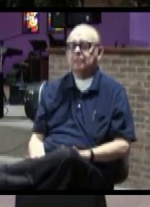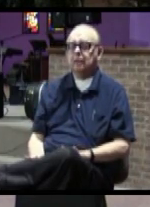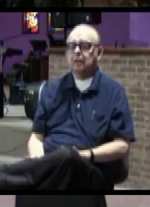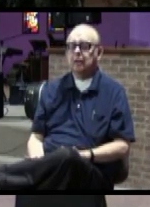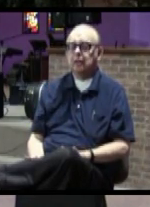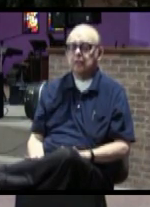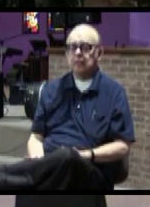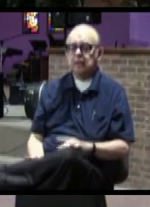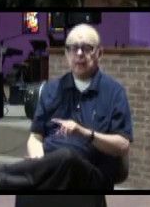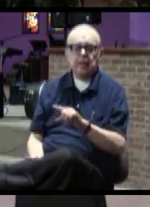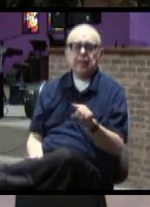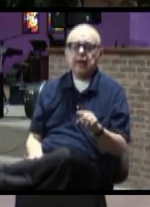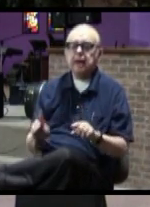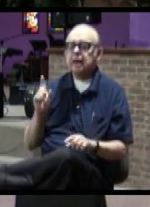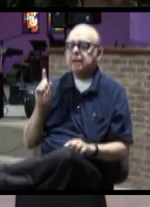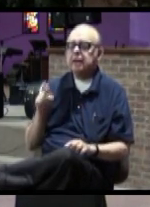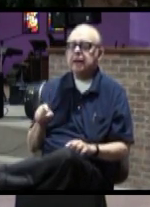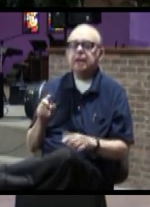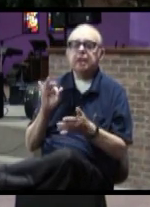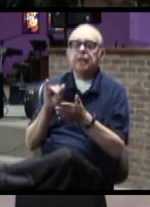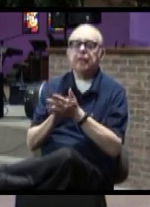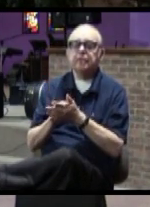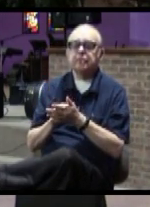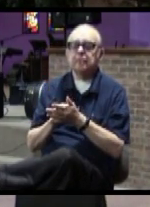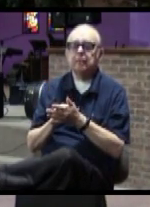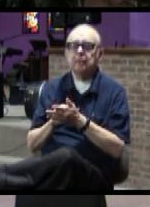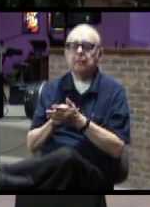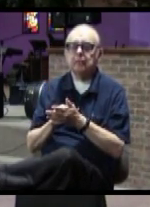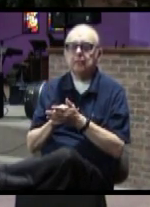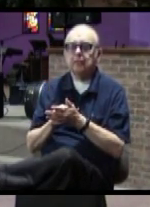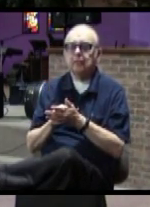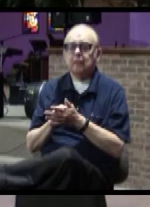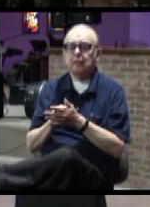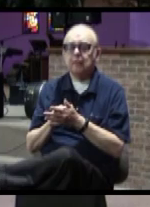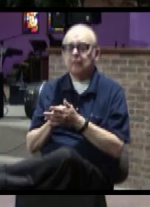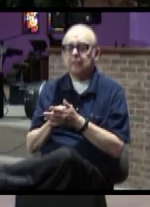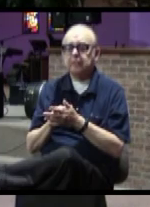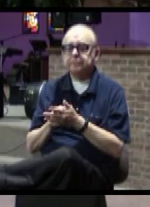It's saying, they need this.